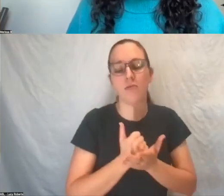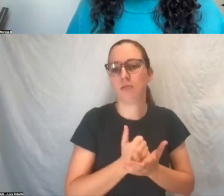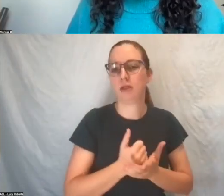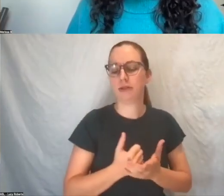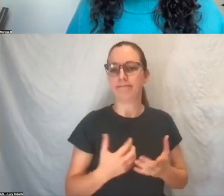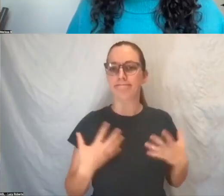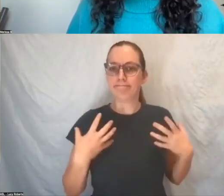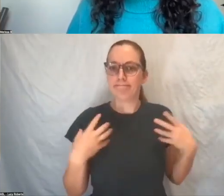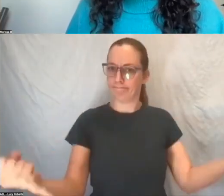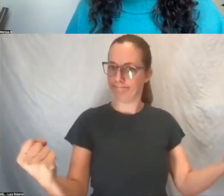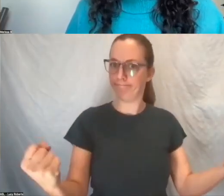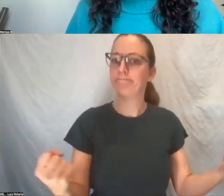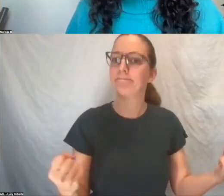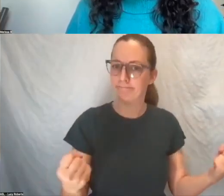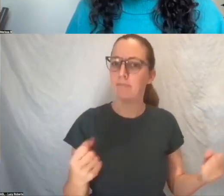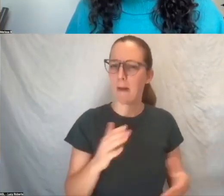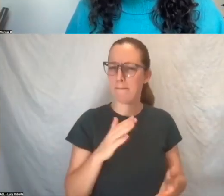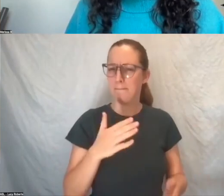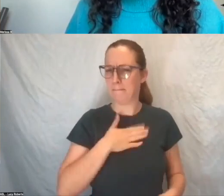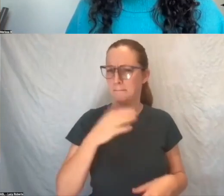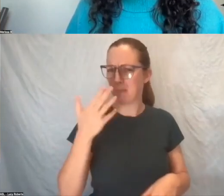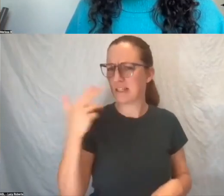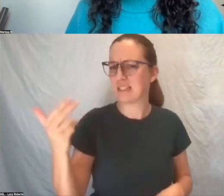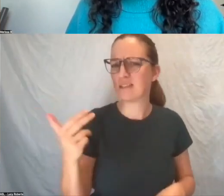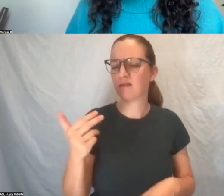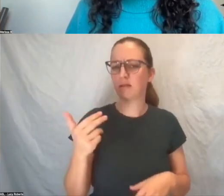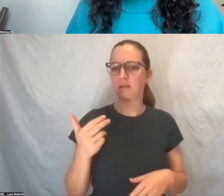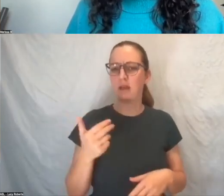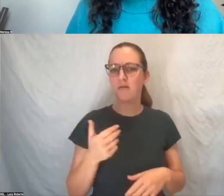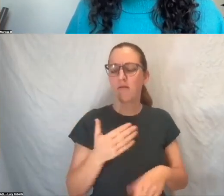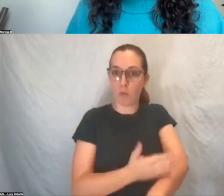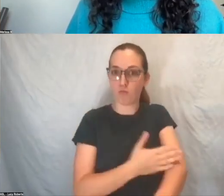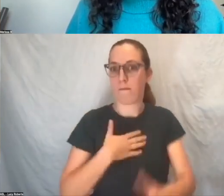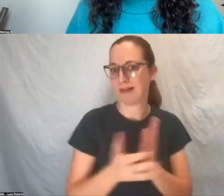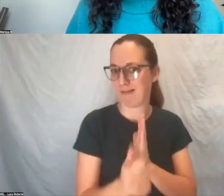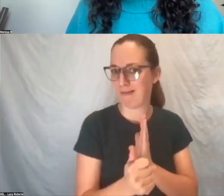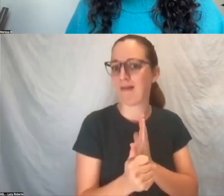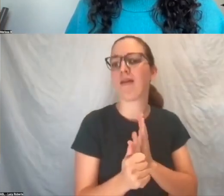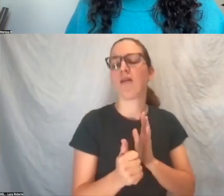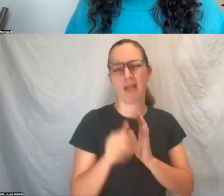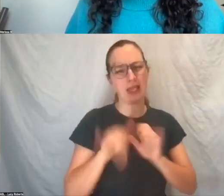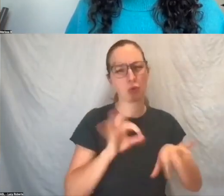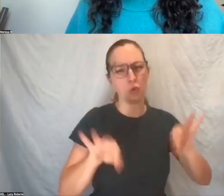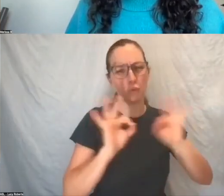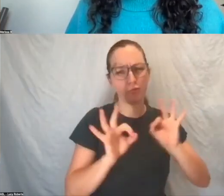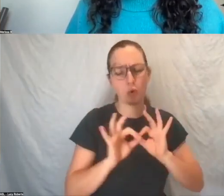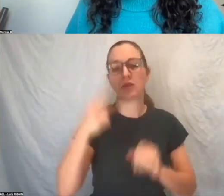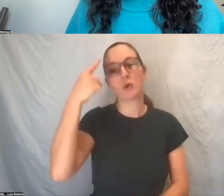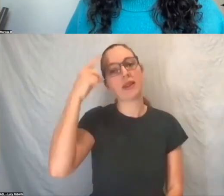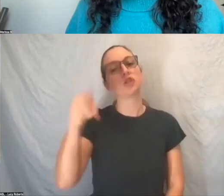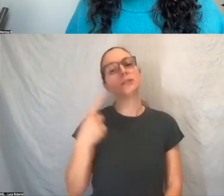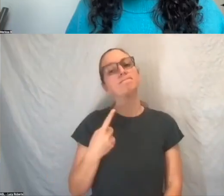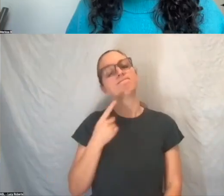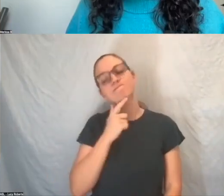confidence in singing and help gain that skill as well, which was really important. So I think just listening